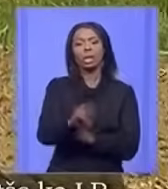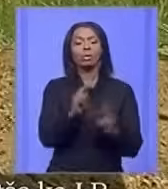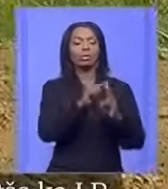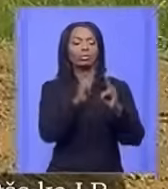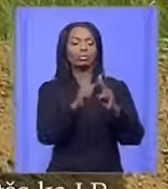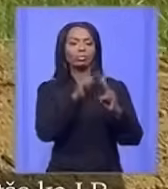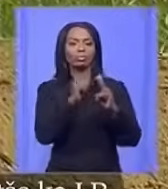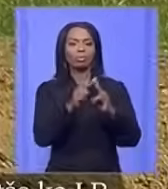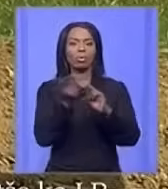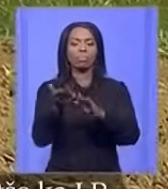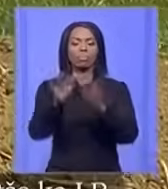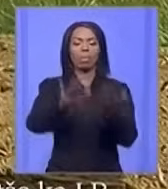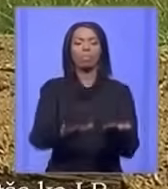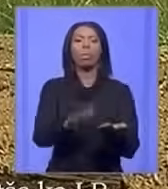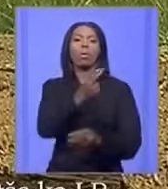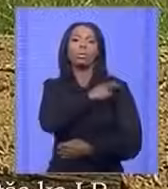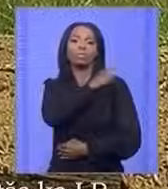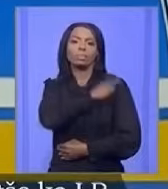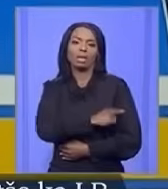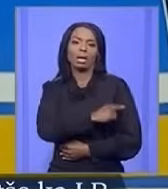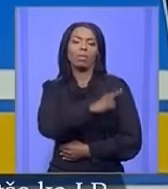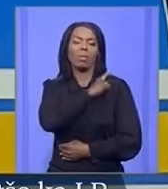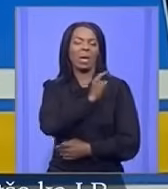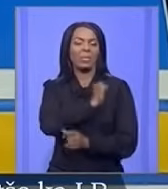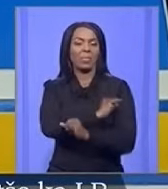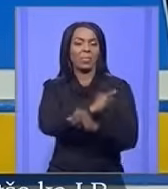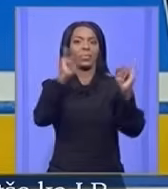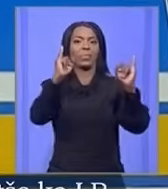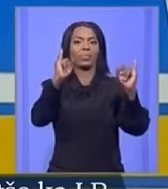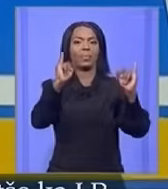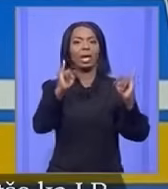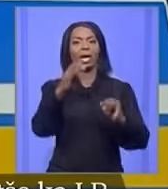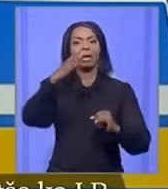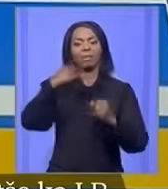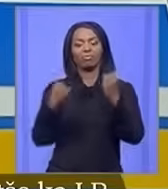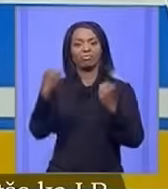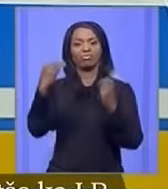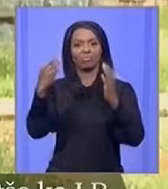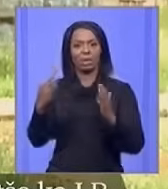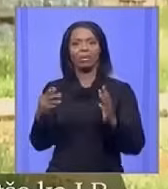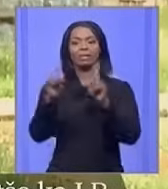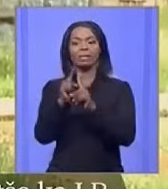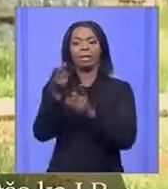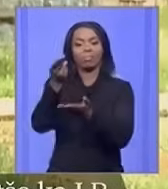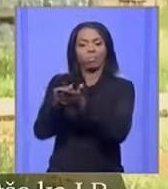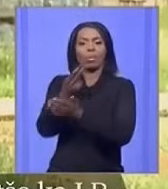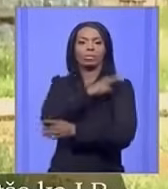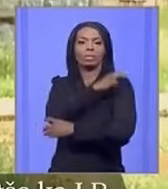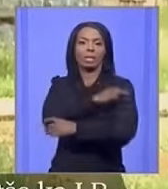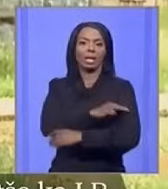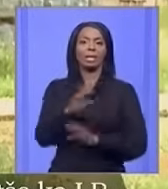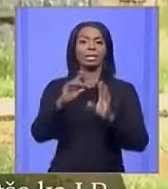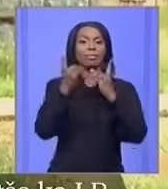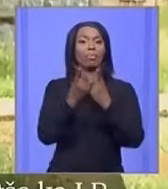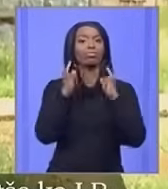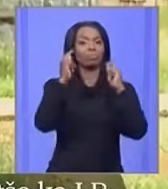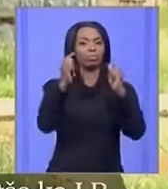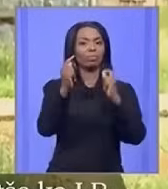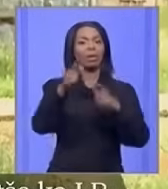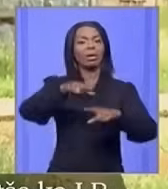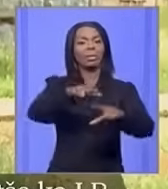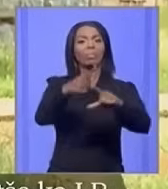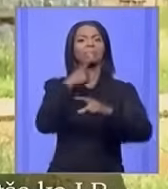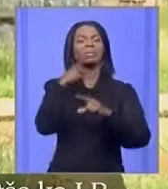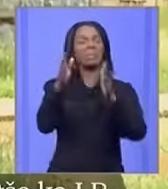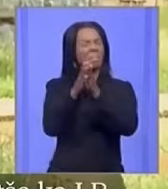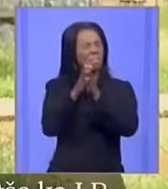ka dikgobalo mootledi le yena o rwaletše bookelong ka dikgobalo. Kgoro ya dinamelo ka Limpopo e re go tlela